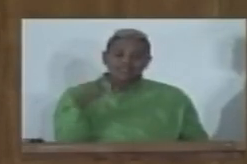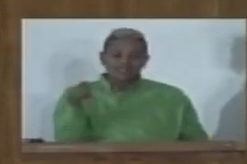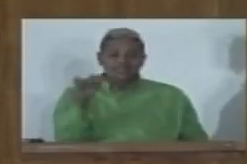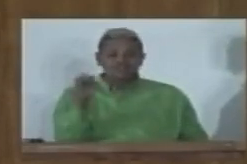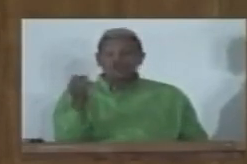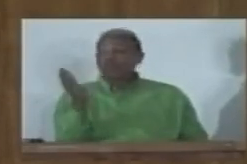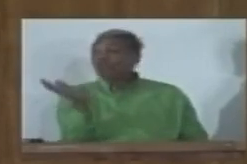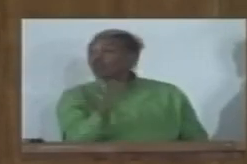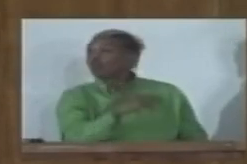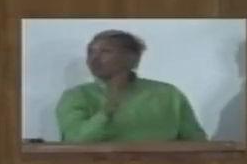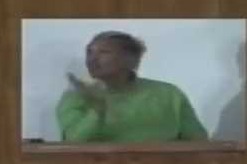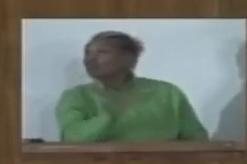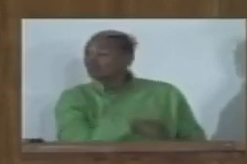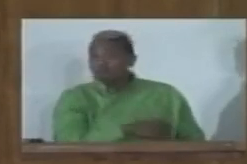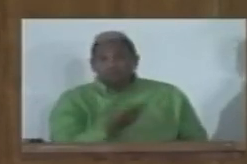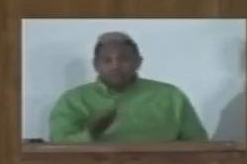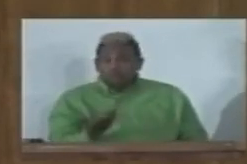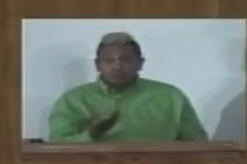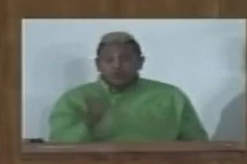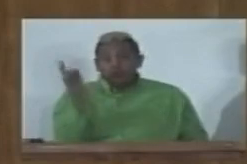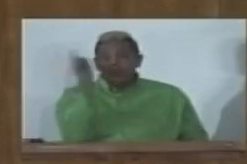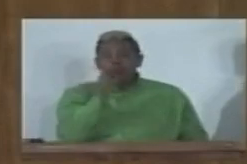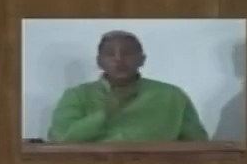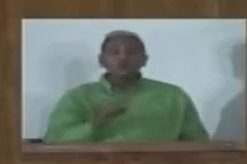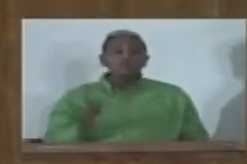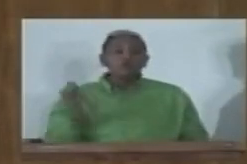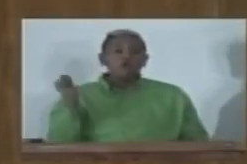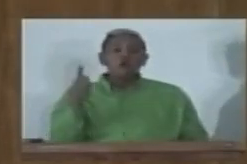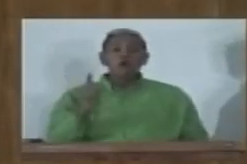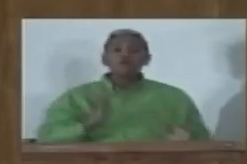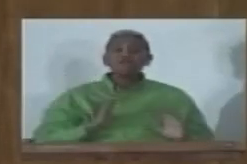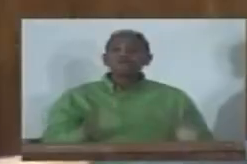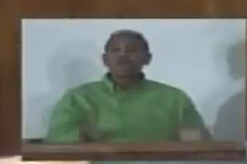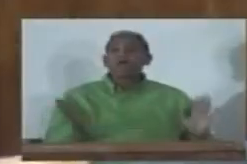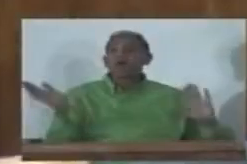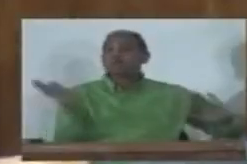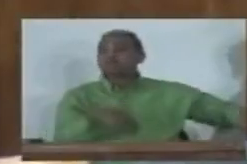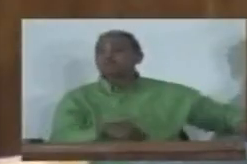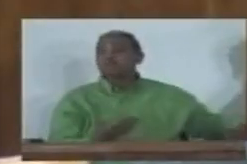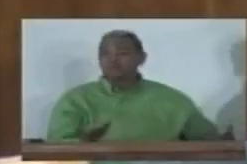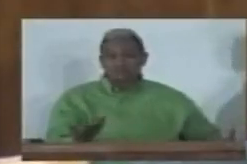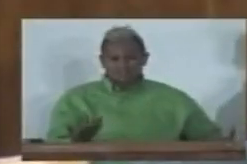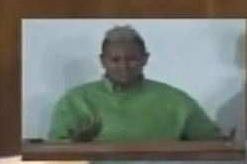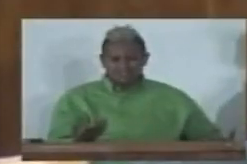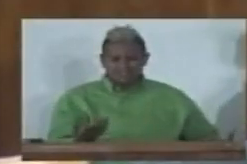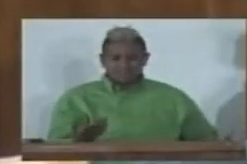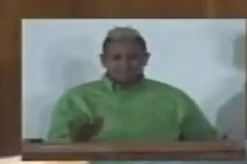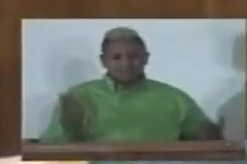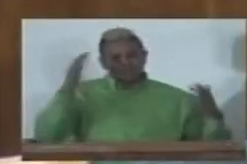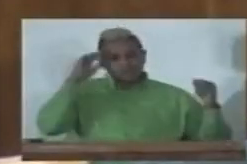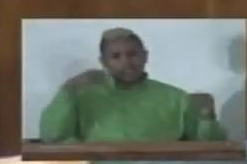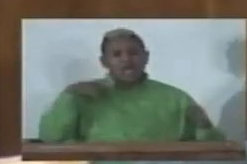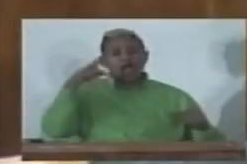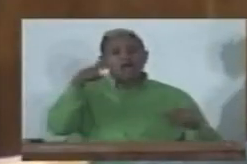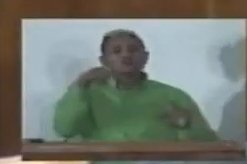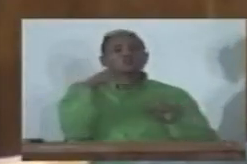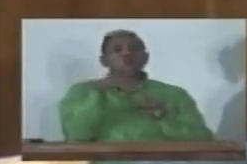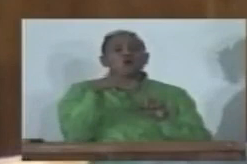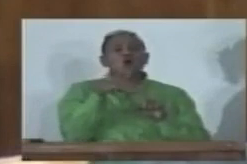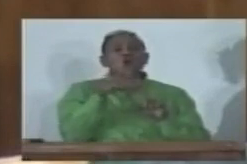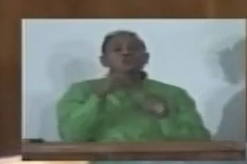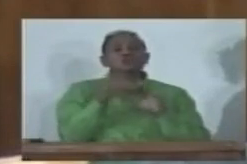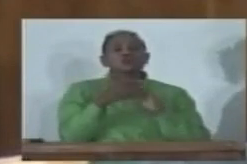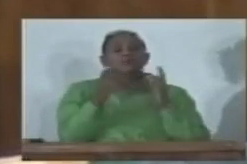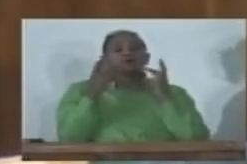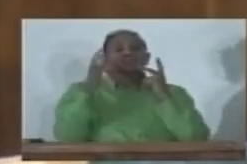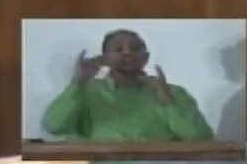turning a blind eye, pretending that all is well? Mr. President, I also call on the Jamaica Public